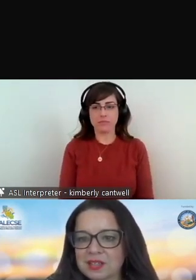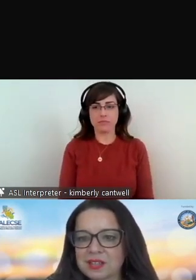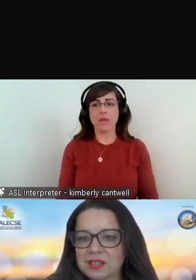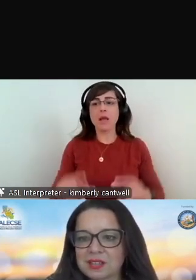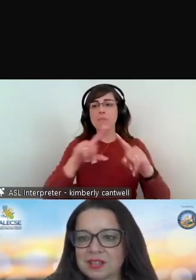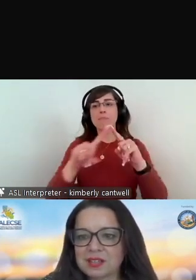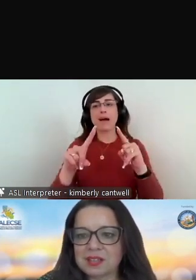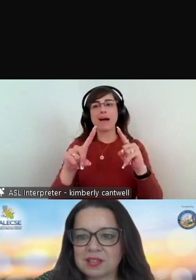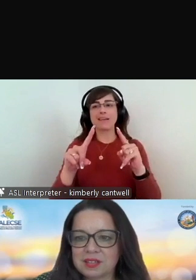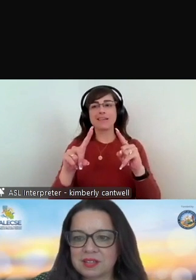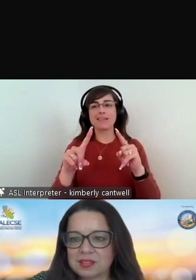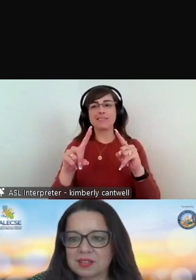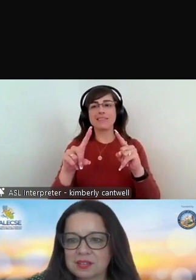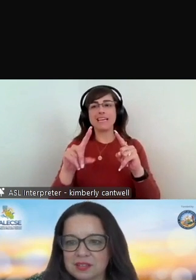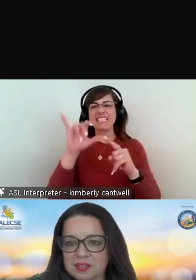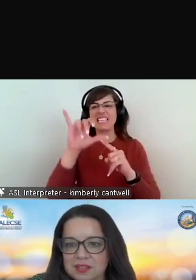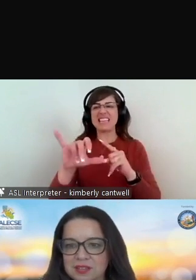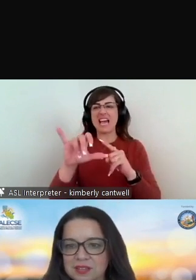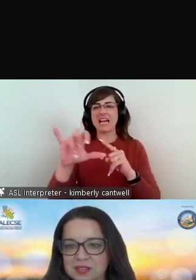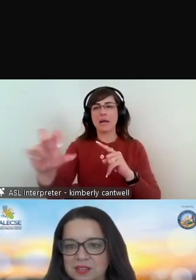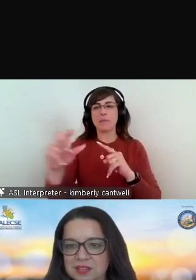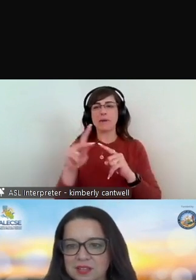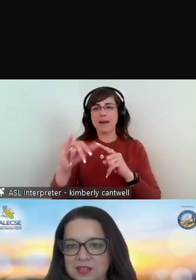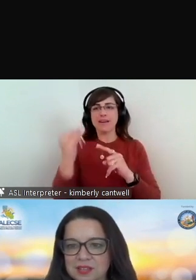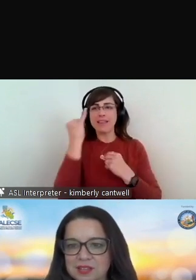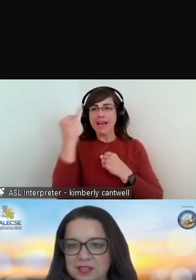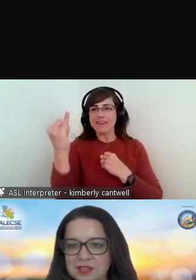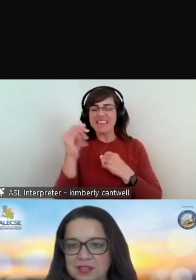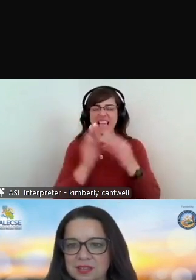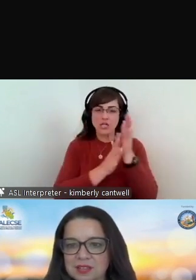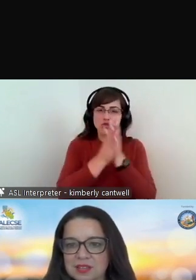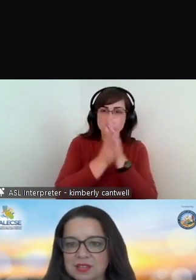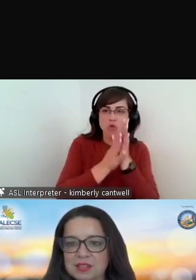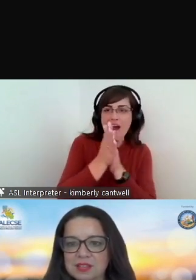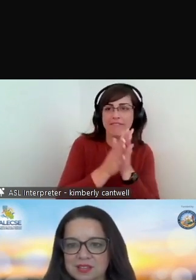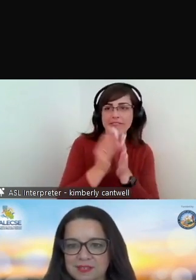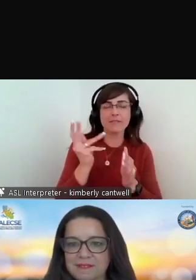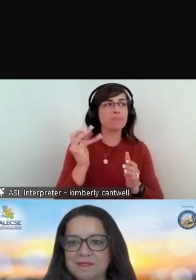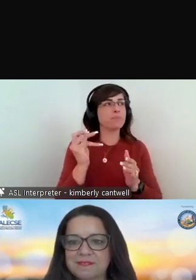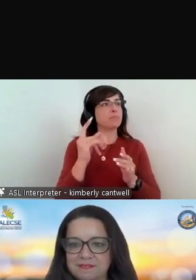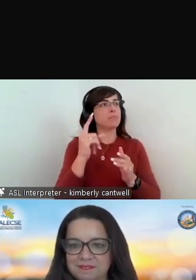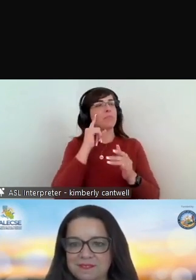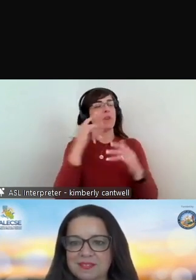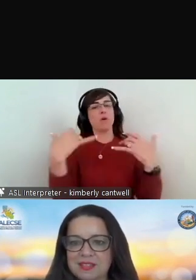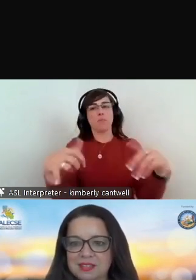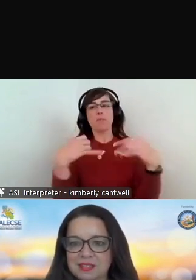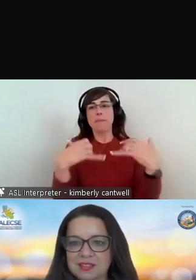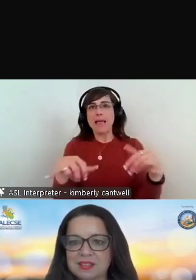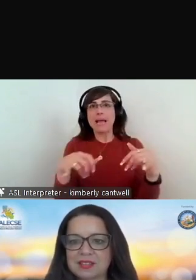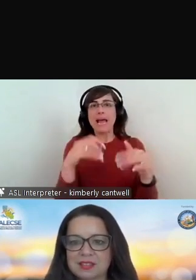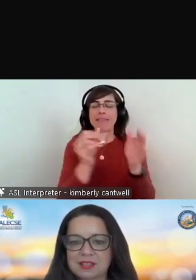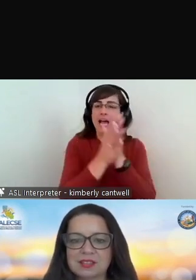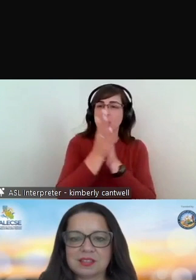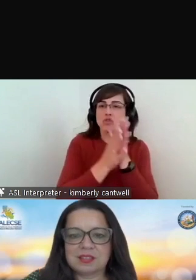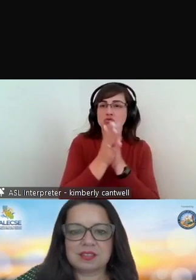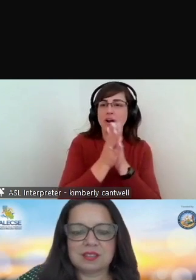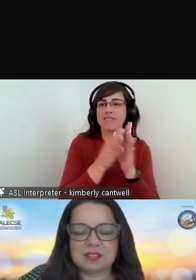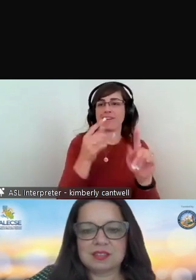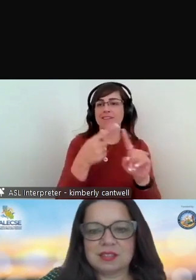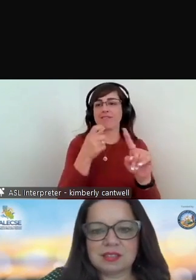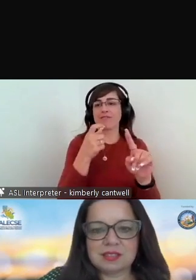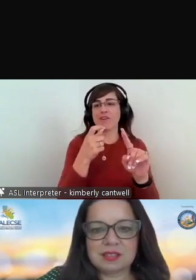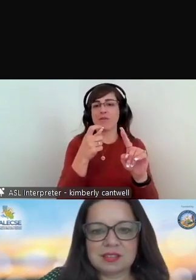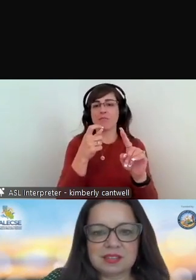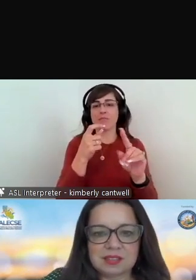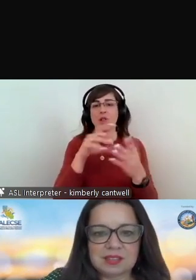But it's still, it's that coming back to that idea of it's a drive. There's a drive for it, and it's a drive comes from a drive to